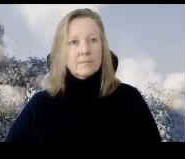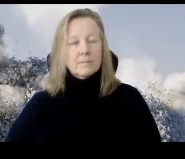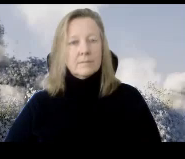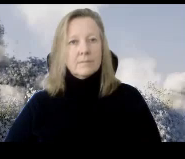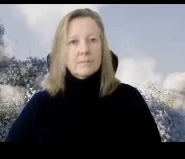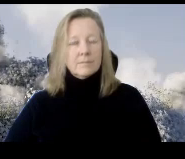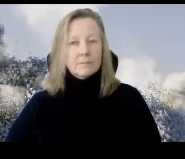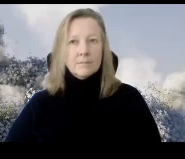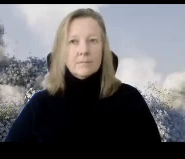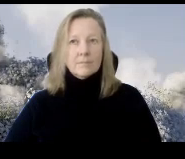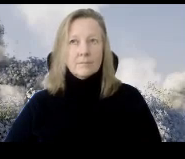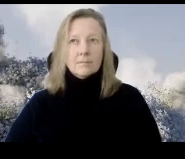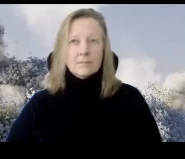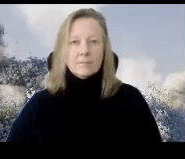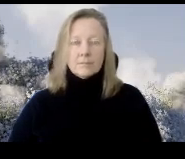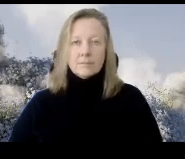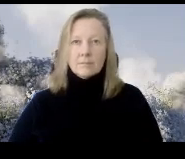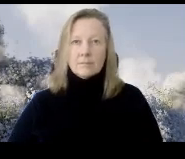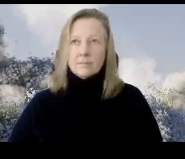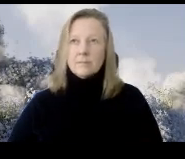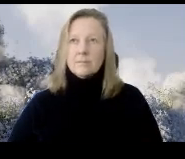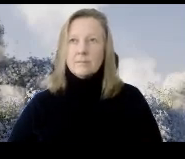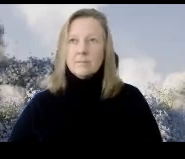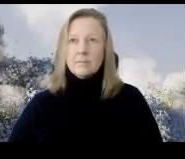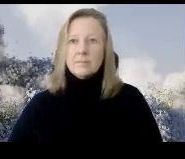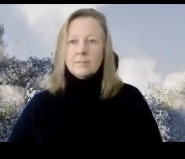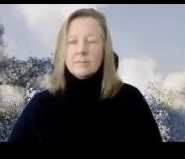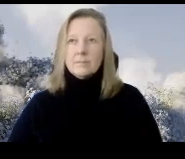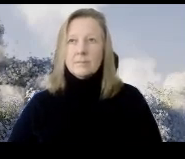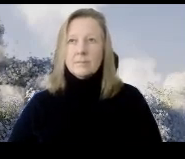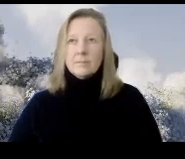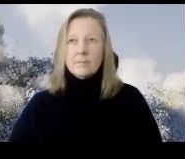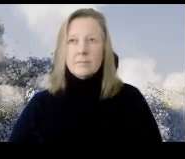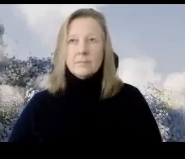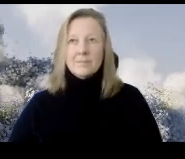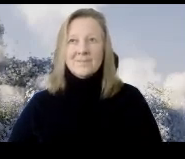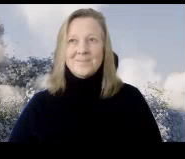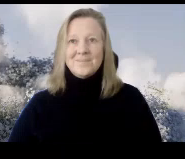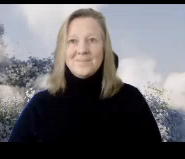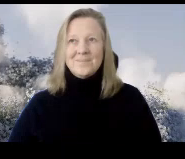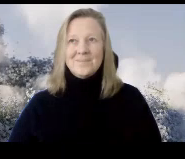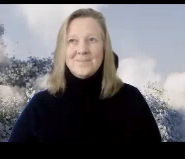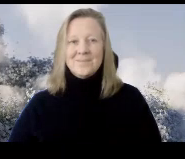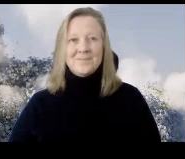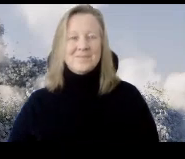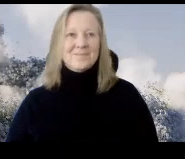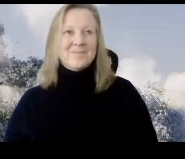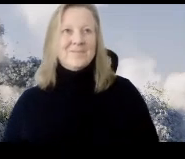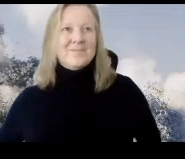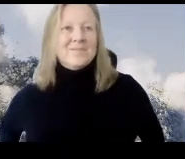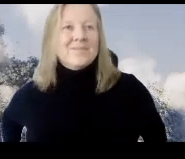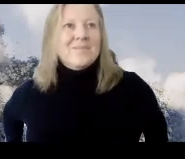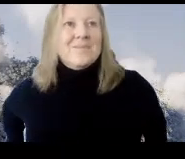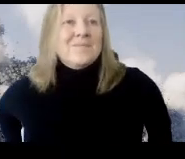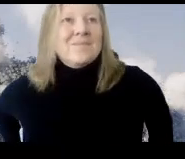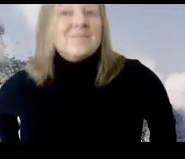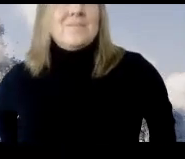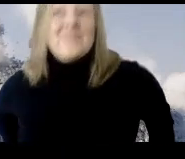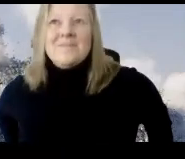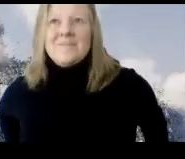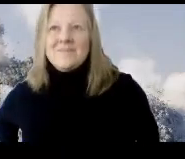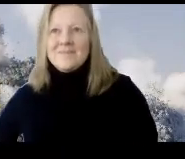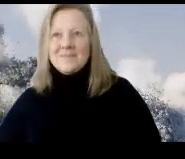professional communication skills for nurses course. So I'm going to pass it over to Carolyn, and she's going to give you